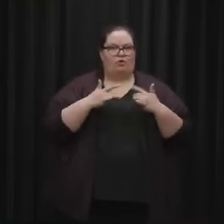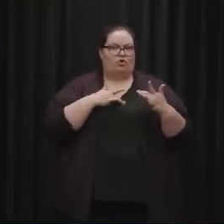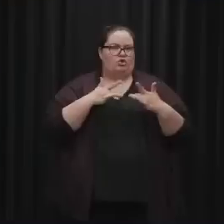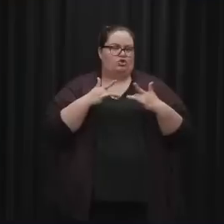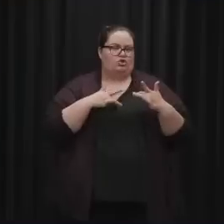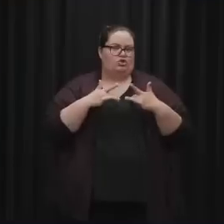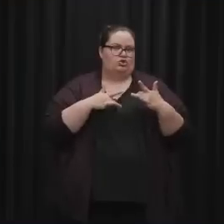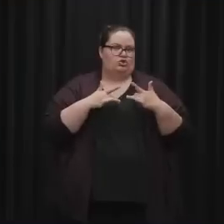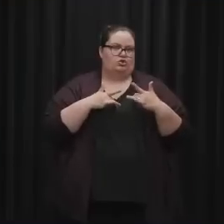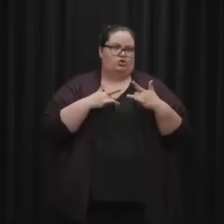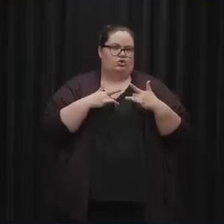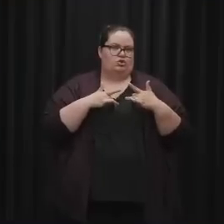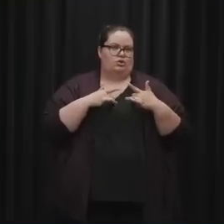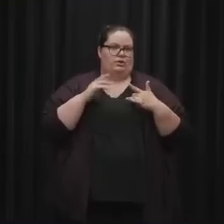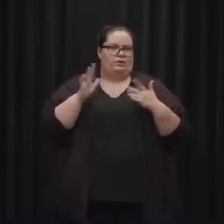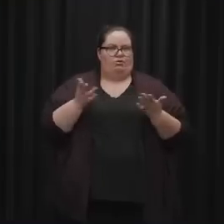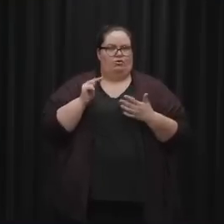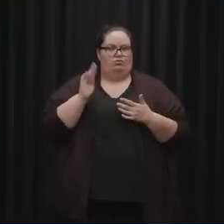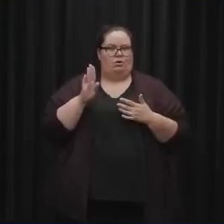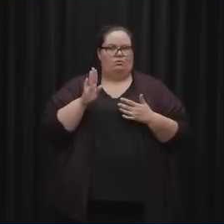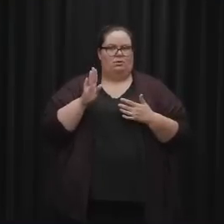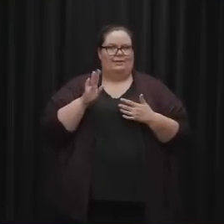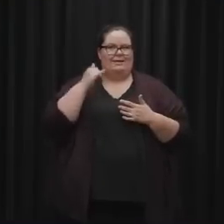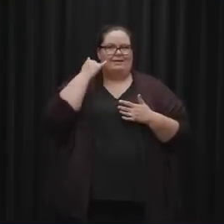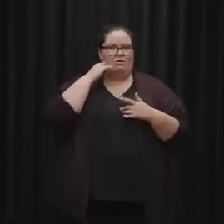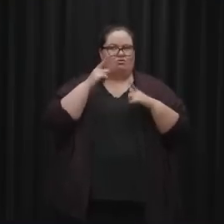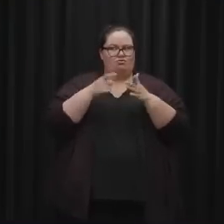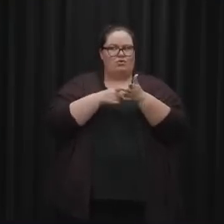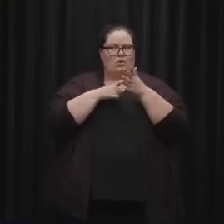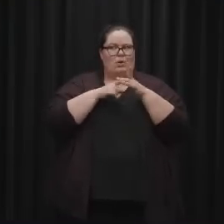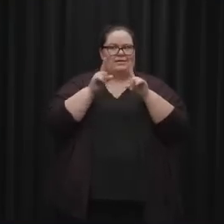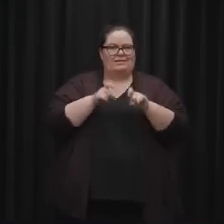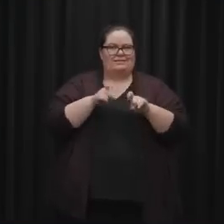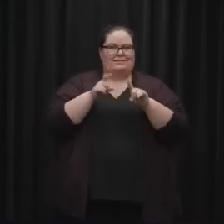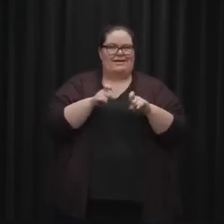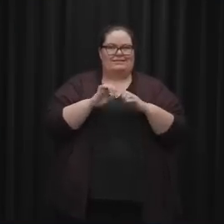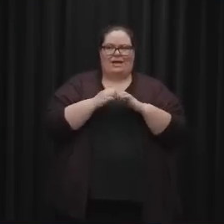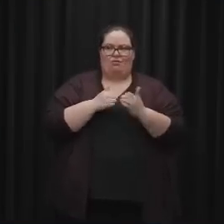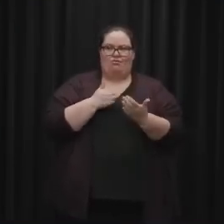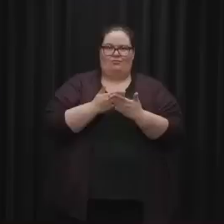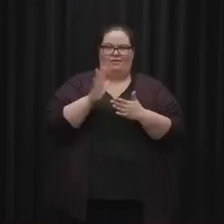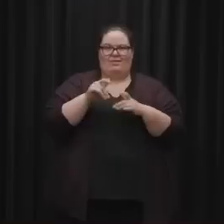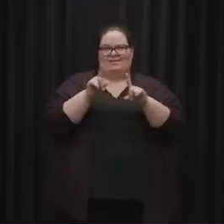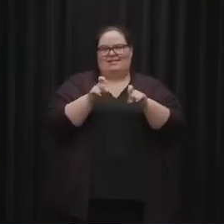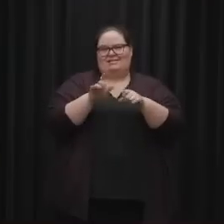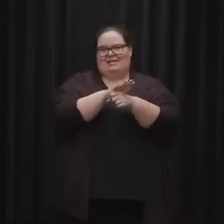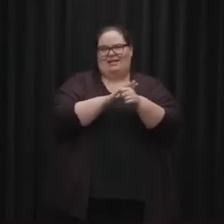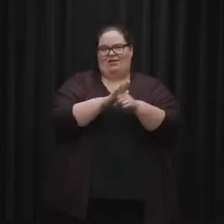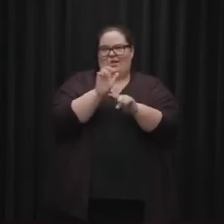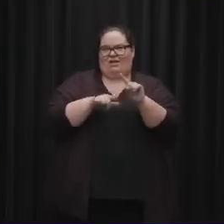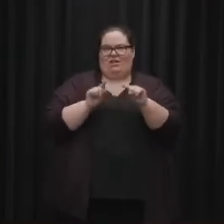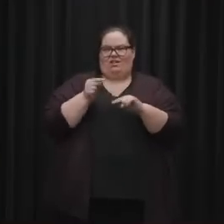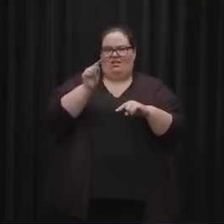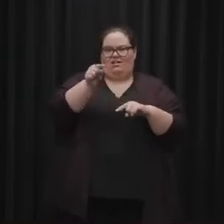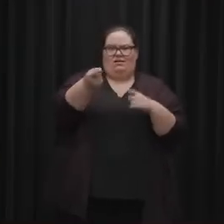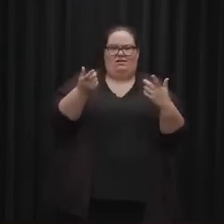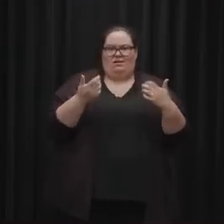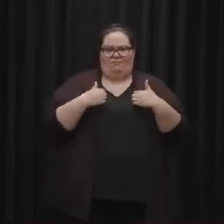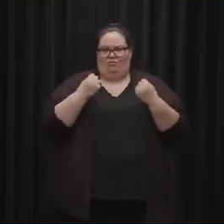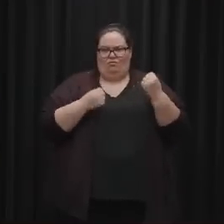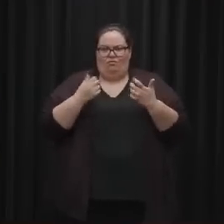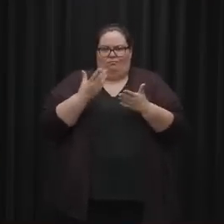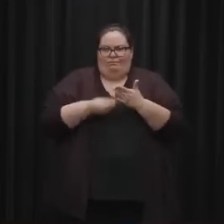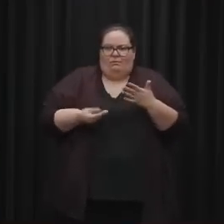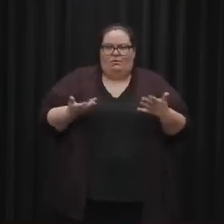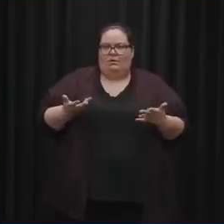to testing sites if they require a test. Are there plans to improve accessibility to testing sites or even to add more